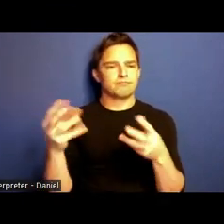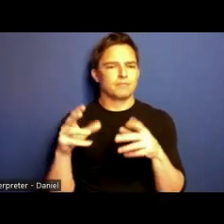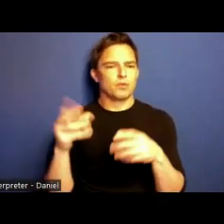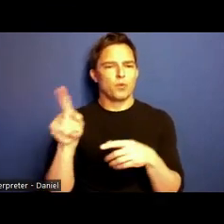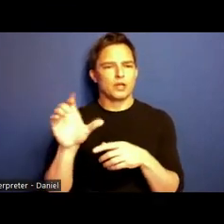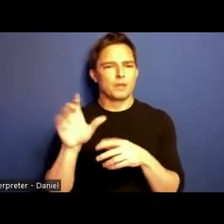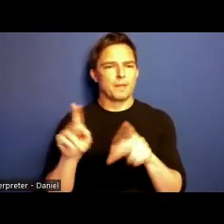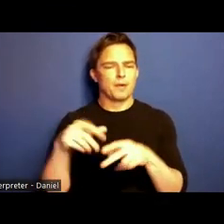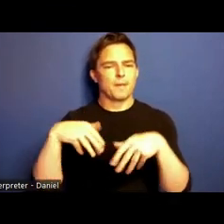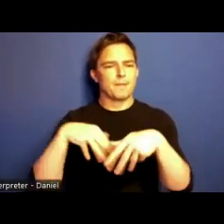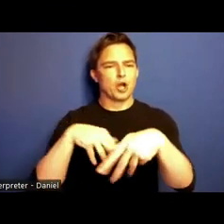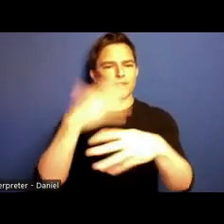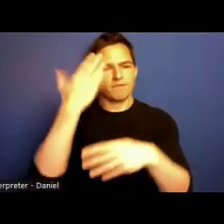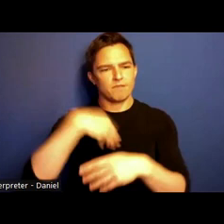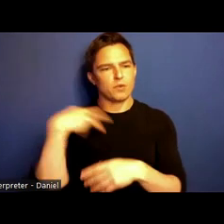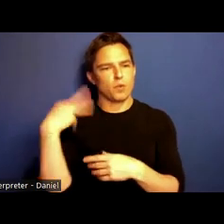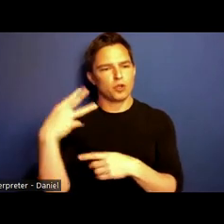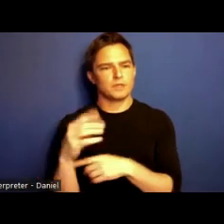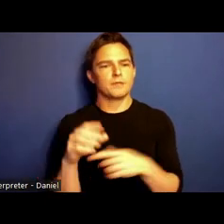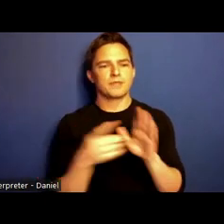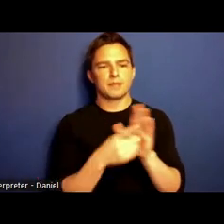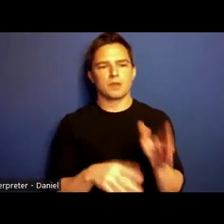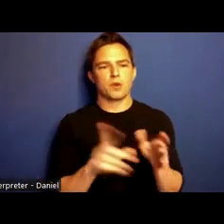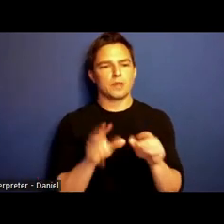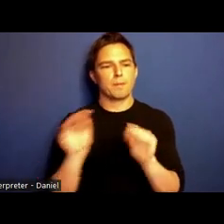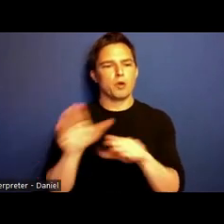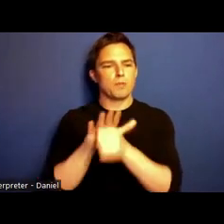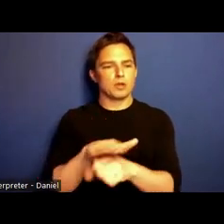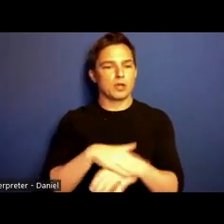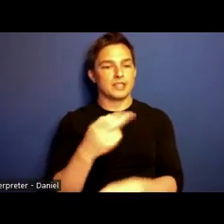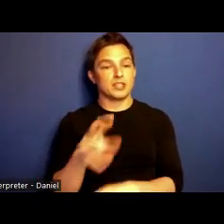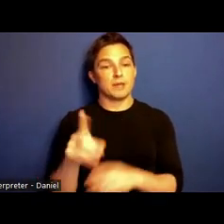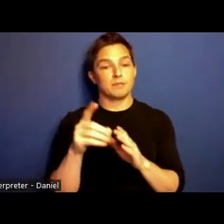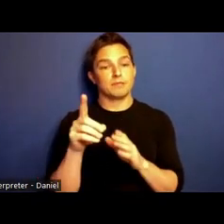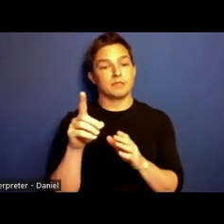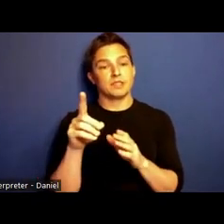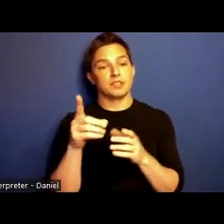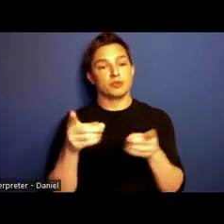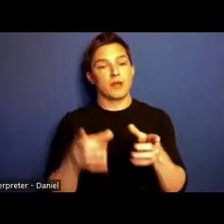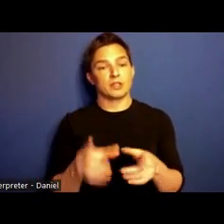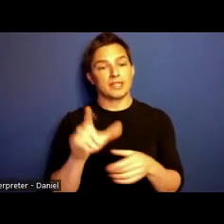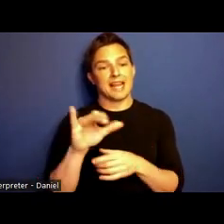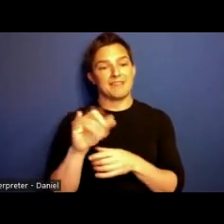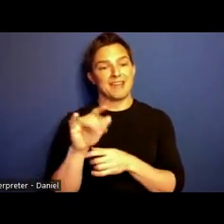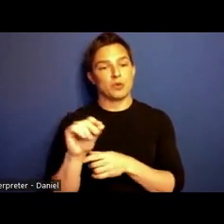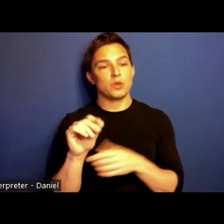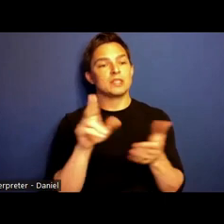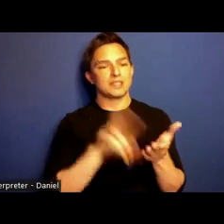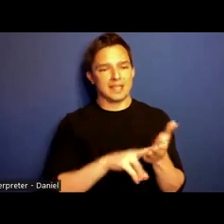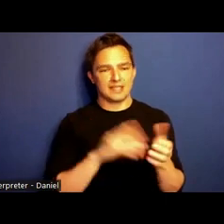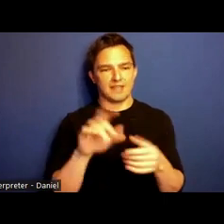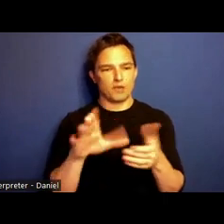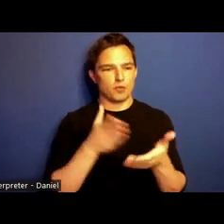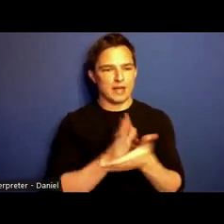The demonstrators would be content if Carter would only put pressure on the HEW director, Califano, to sign the Civil Rights Bill guaranteeing the